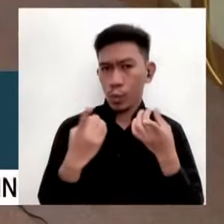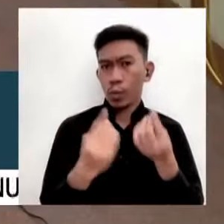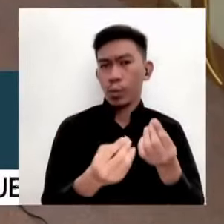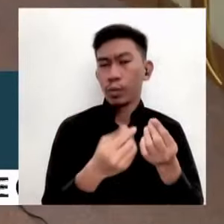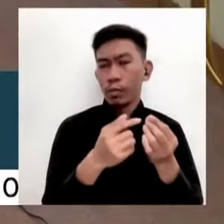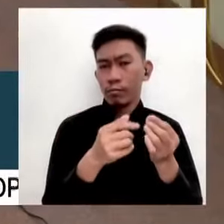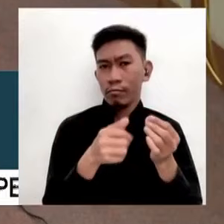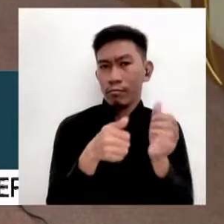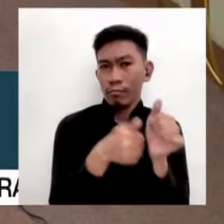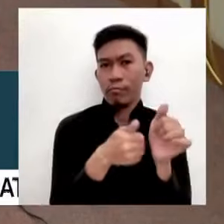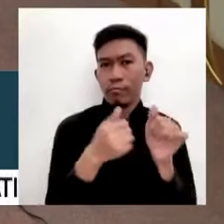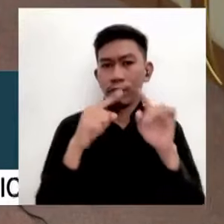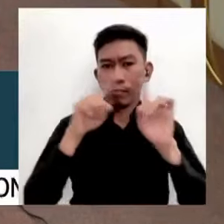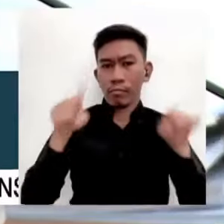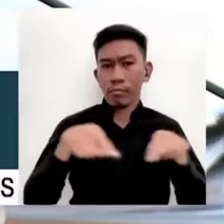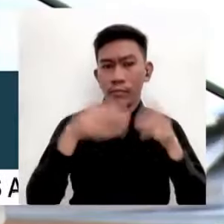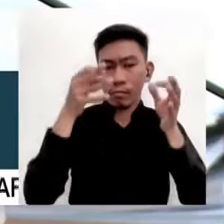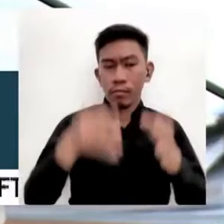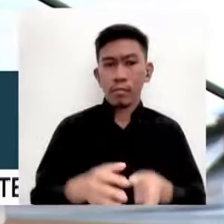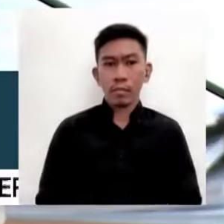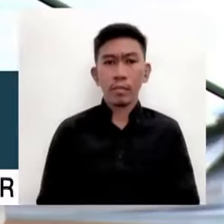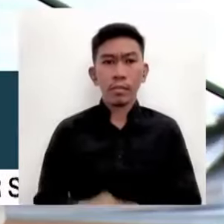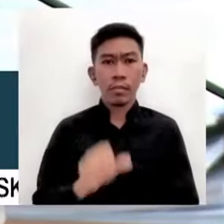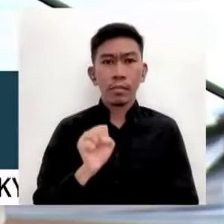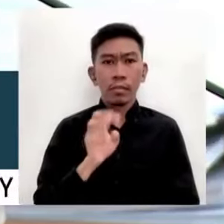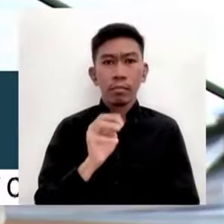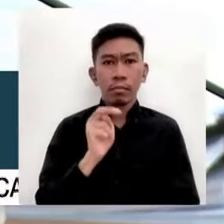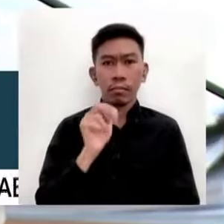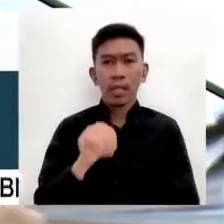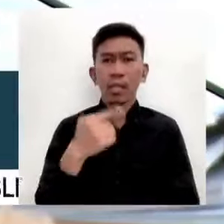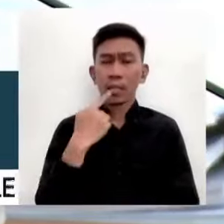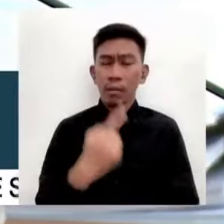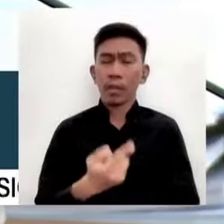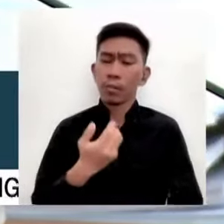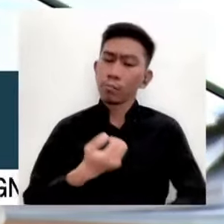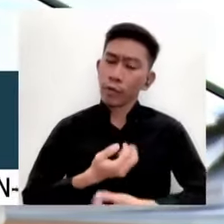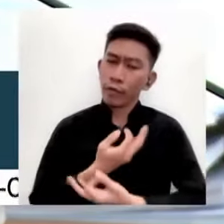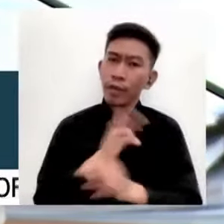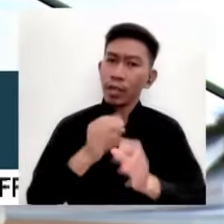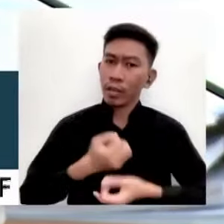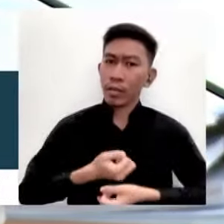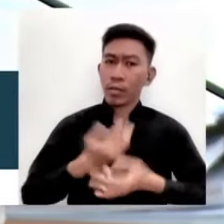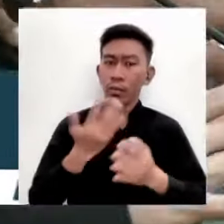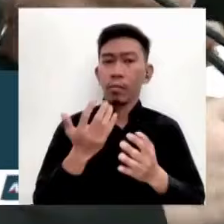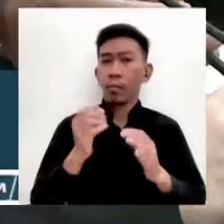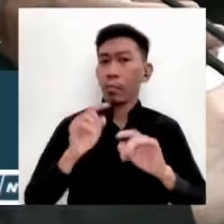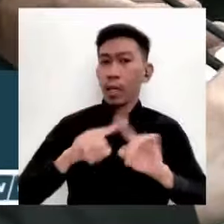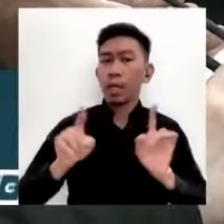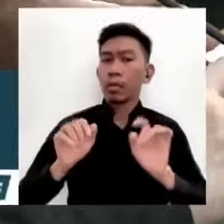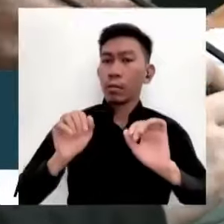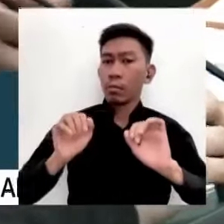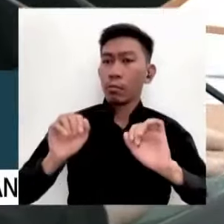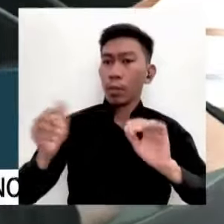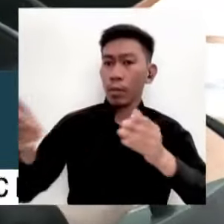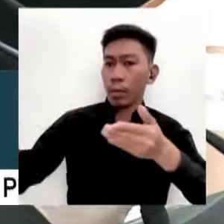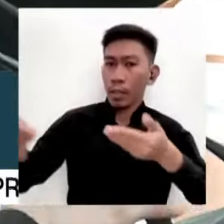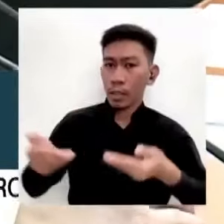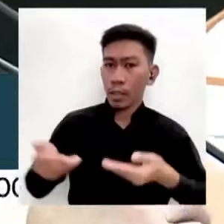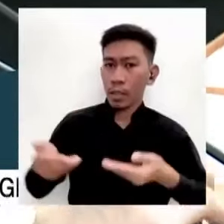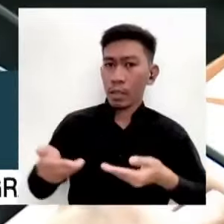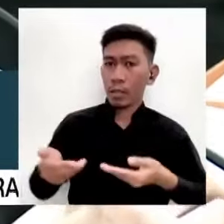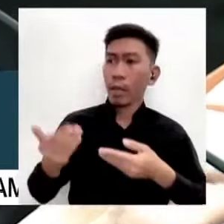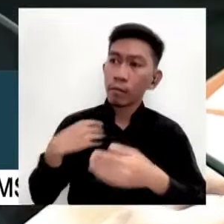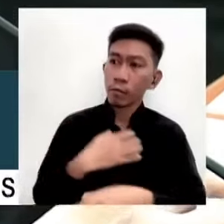its part, asserted freedom of expression and freedom of the press, adding that they are open to receiving complaints and disciplining their